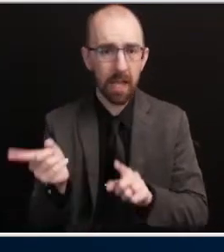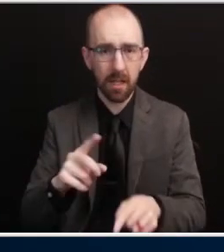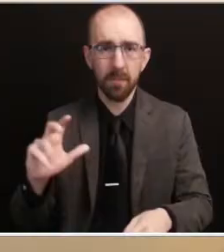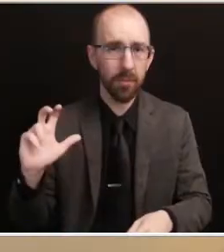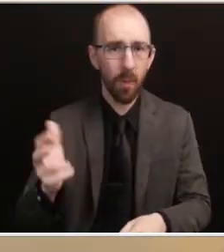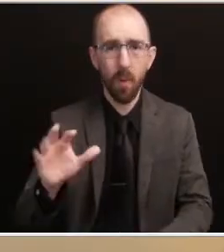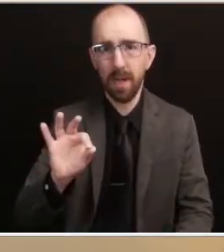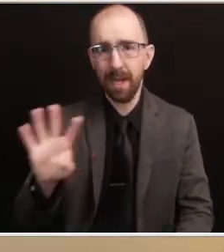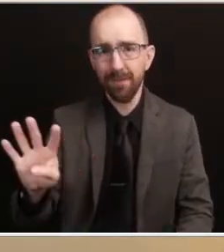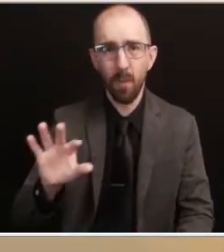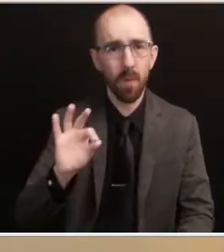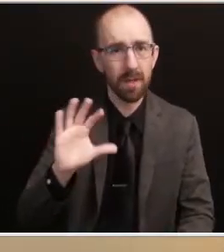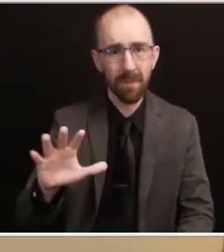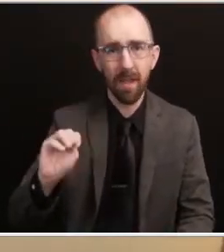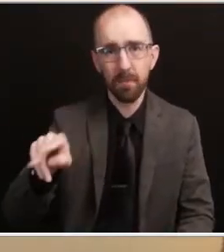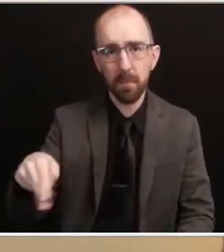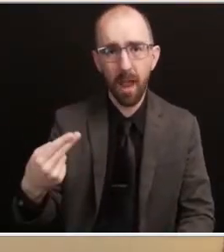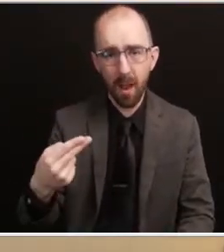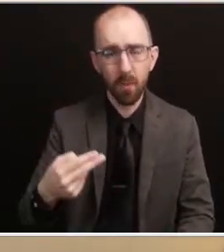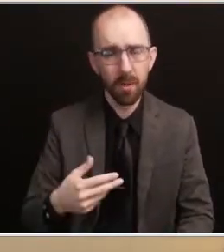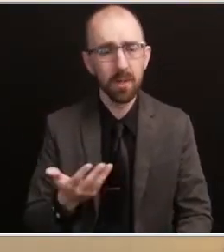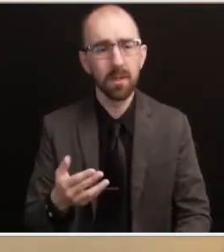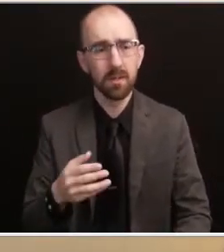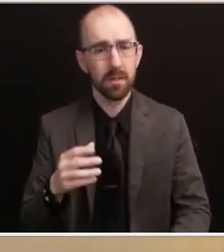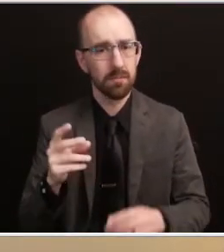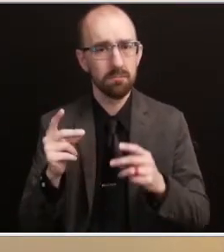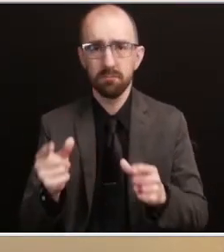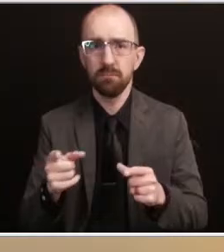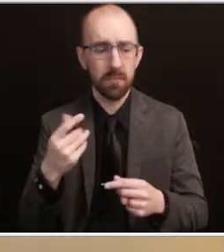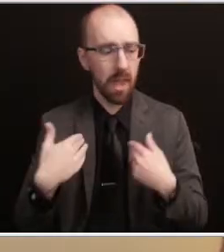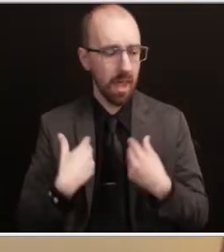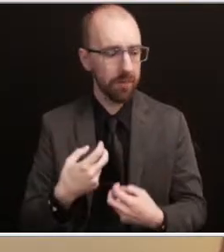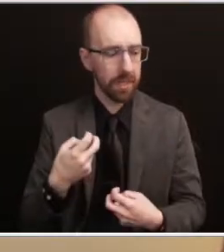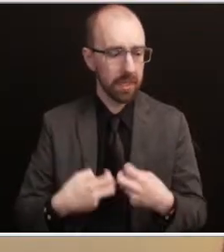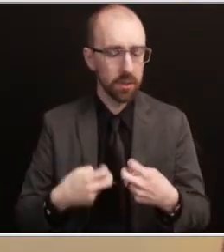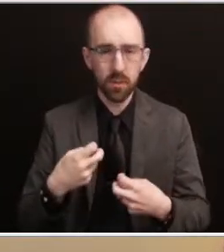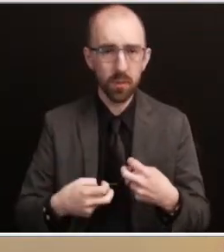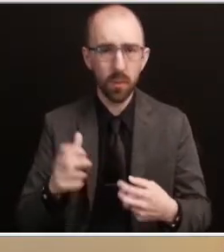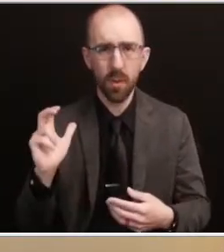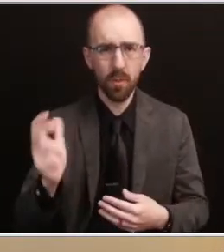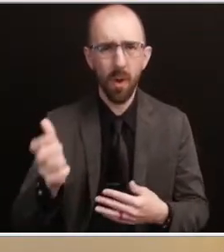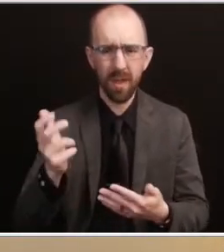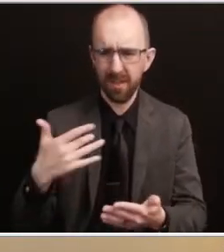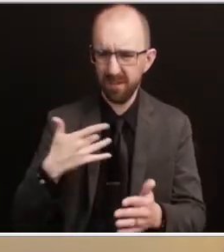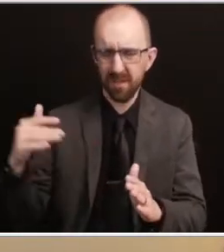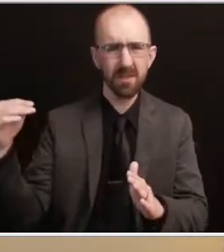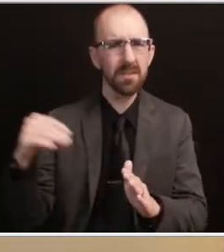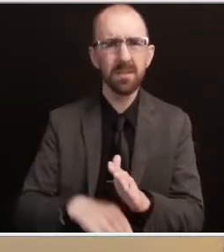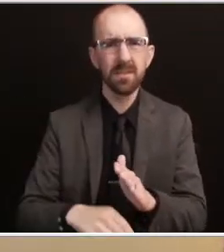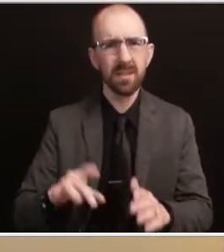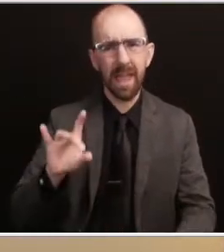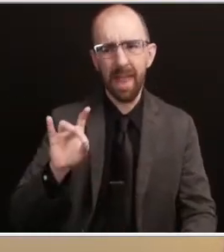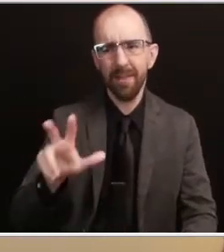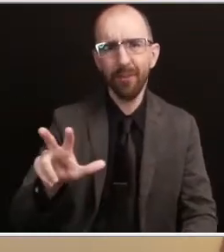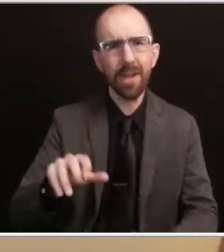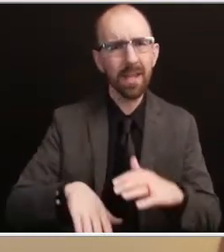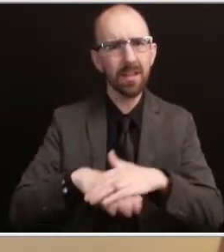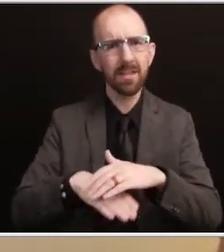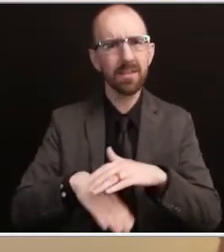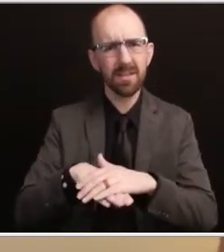94, 95 miles an hour, and then all of a sudden they have an issue throwing, and now they're only throwing 83 miles an